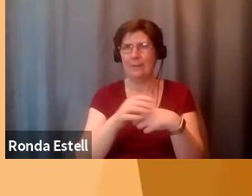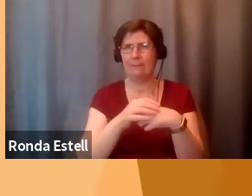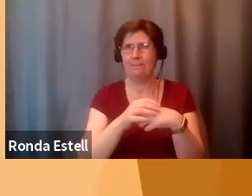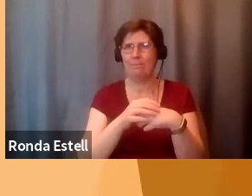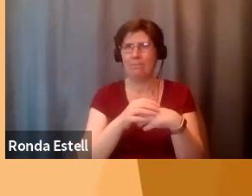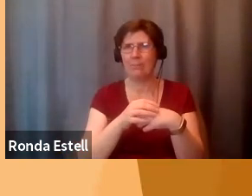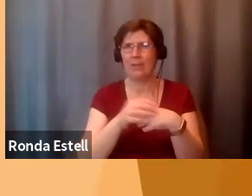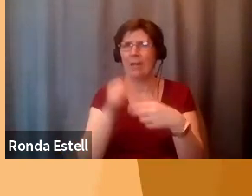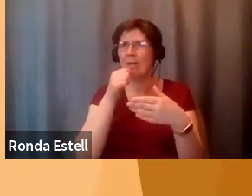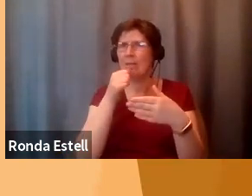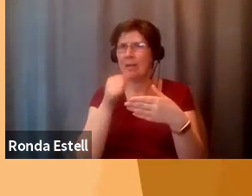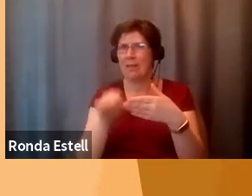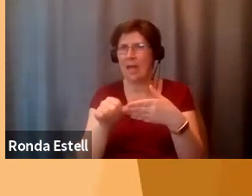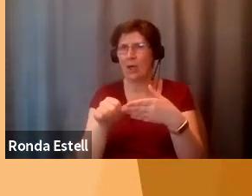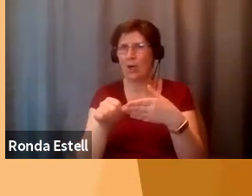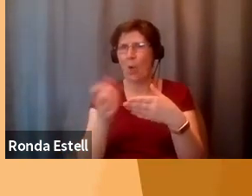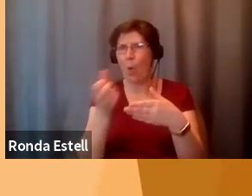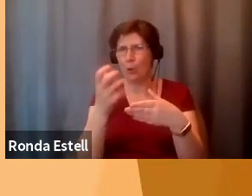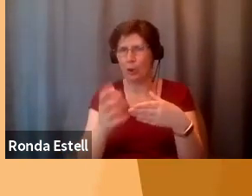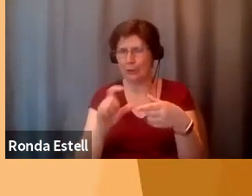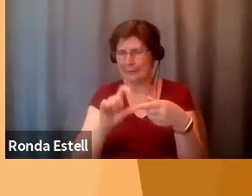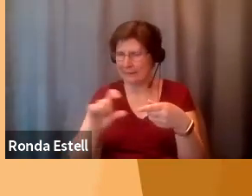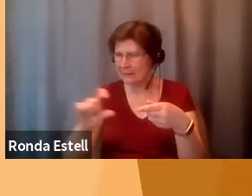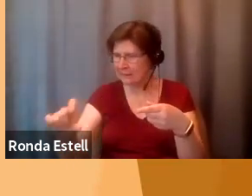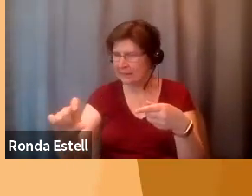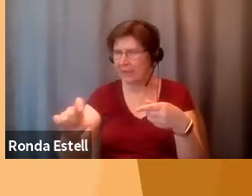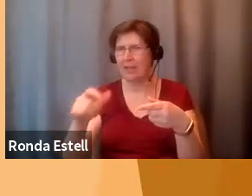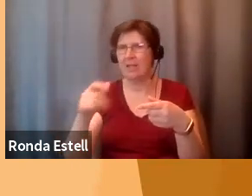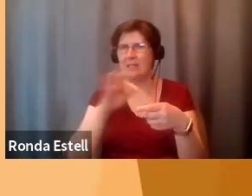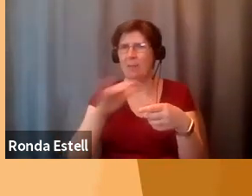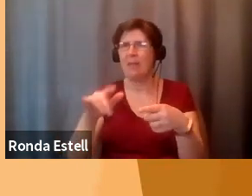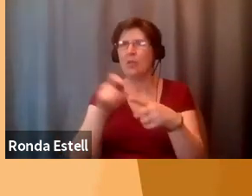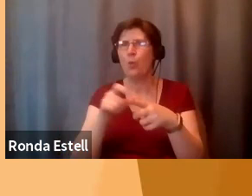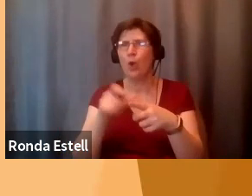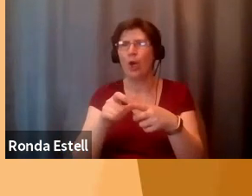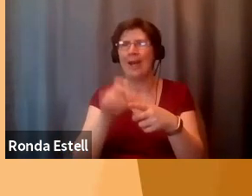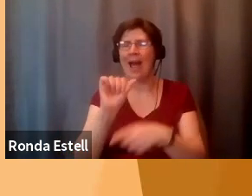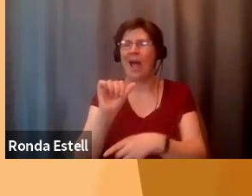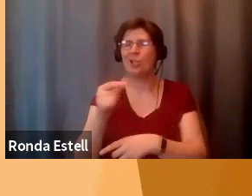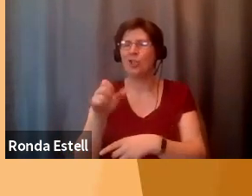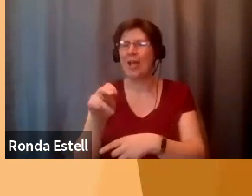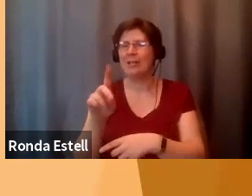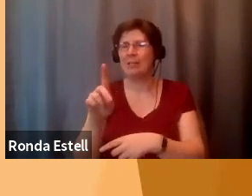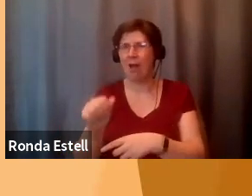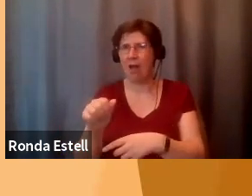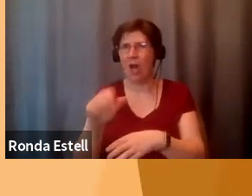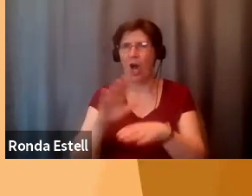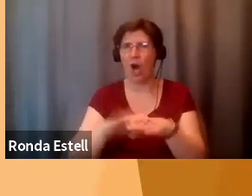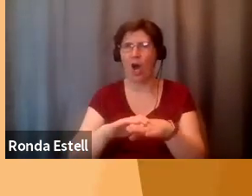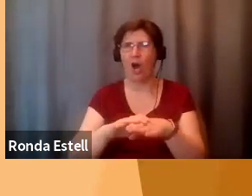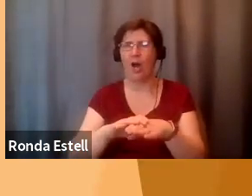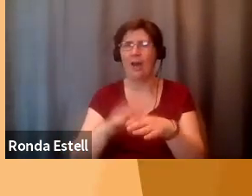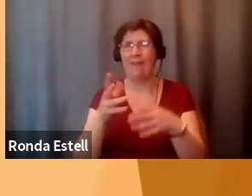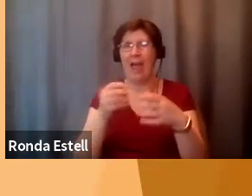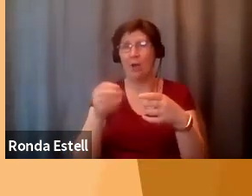The letter holder. The letter holder, thank you, the letter holder, it spells out the word agenda, and then on the